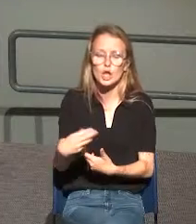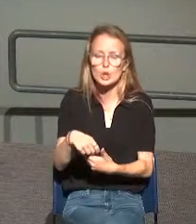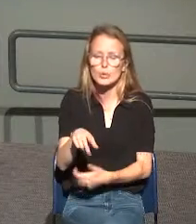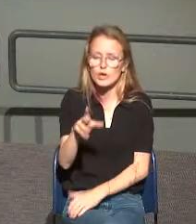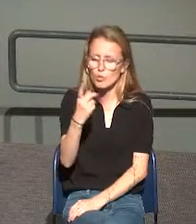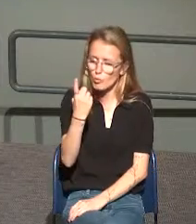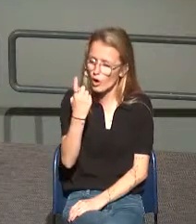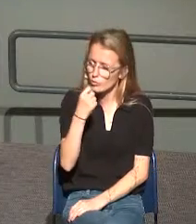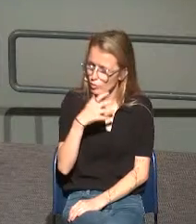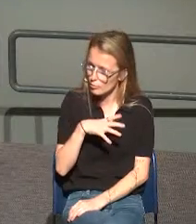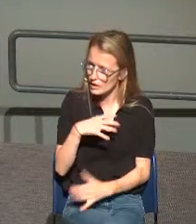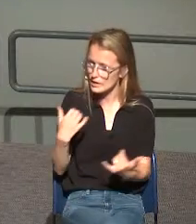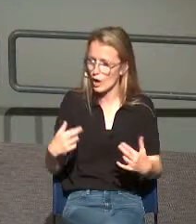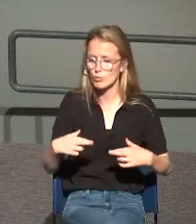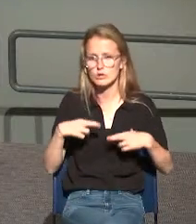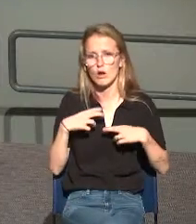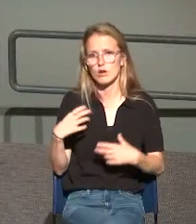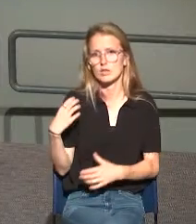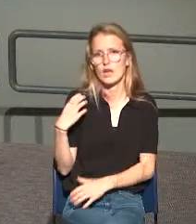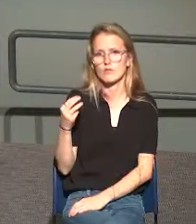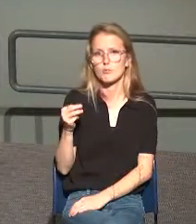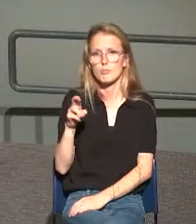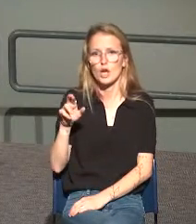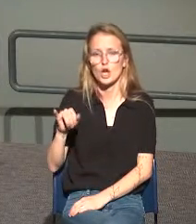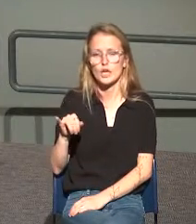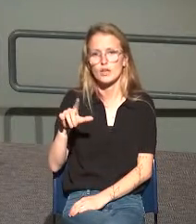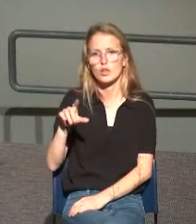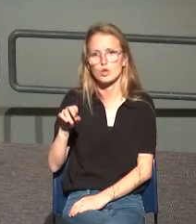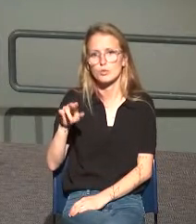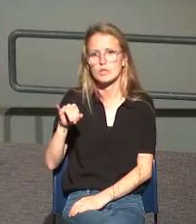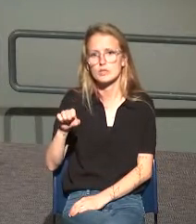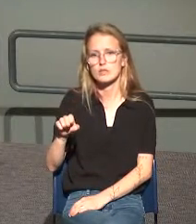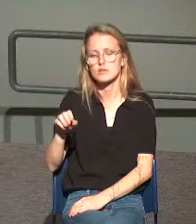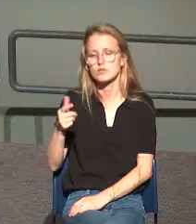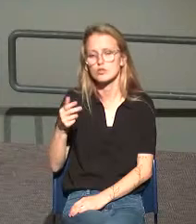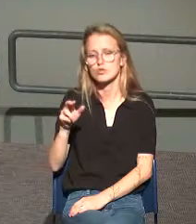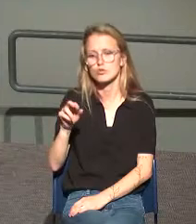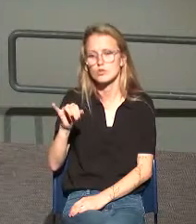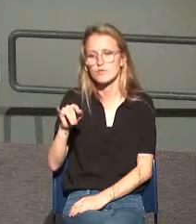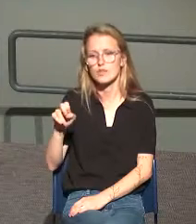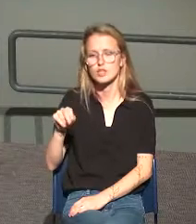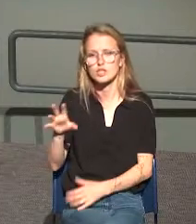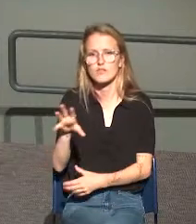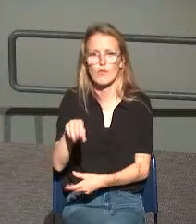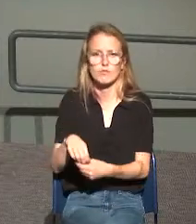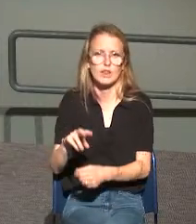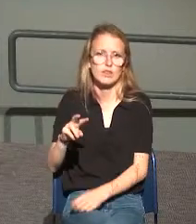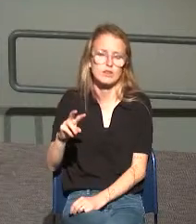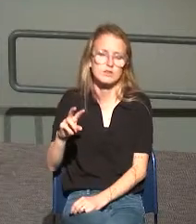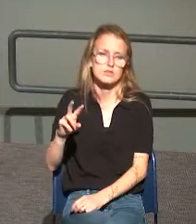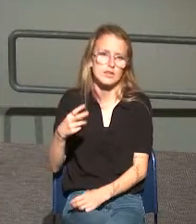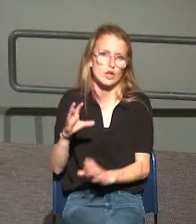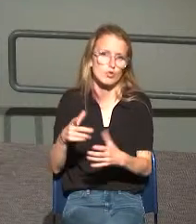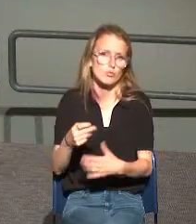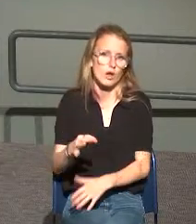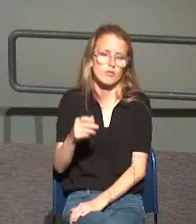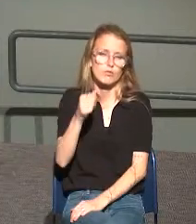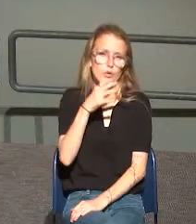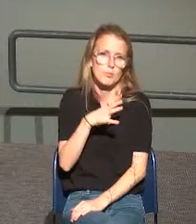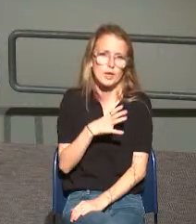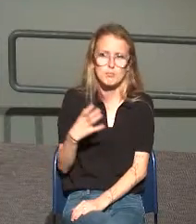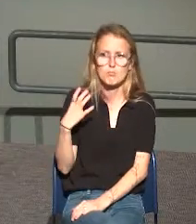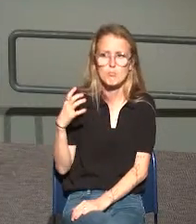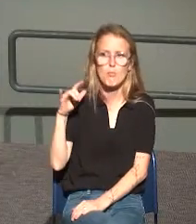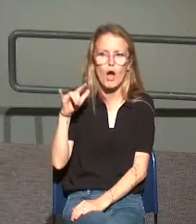one who was a retired captain named Mary Louise Griffin, who was in the second group of Navy pilots, and she's a centerpiece of the women military